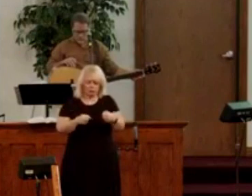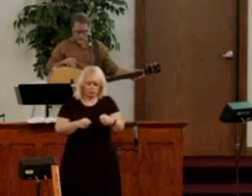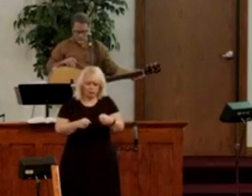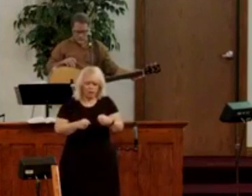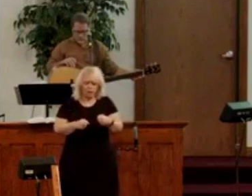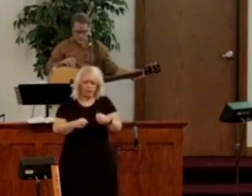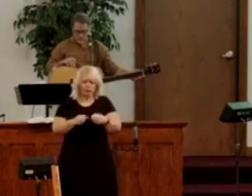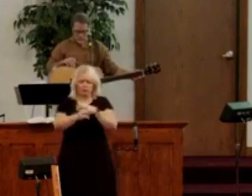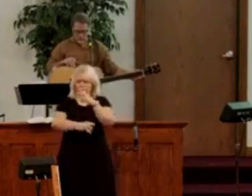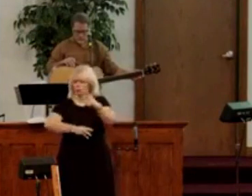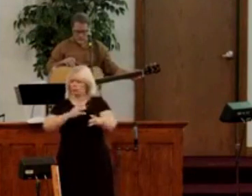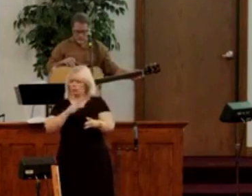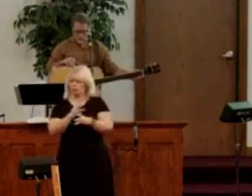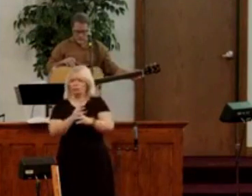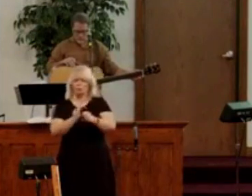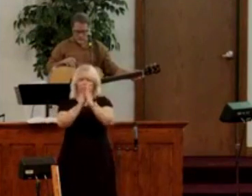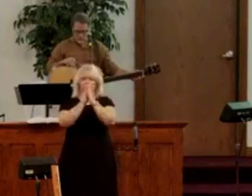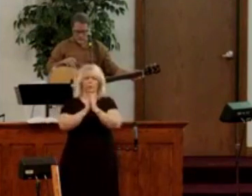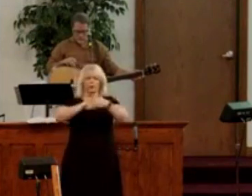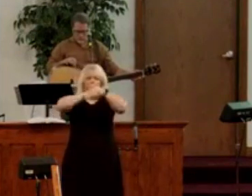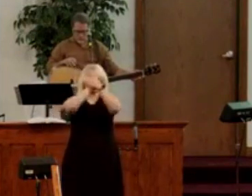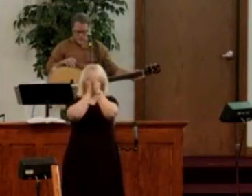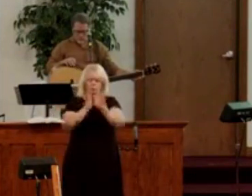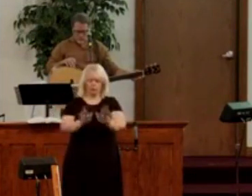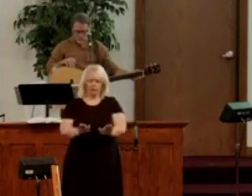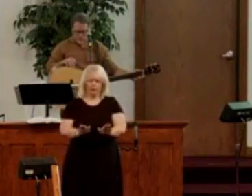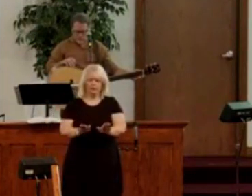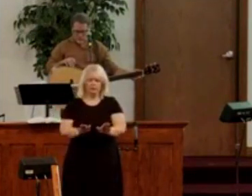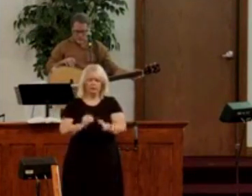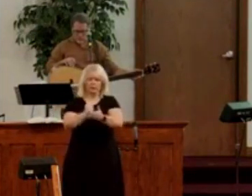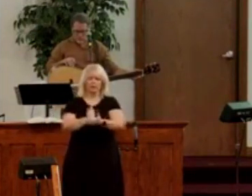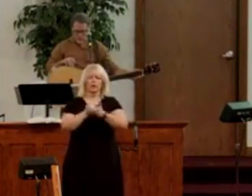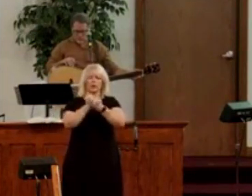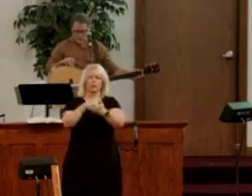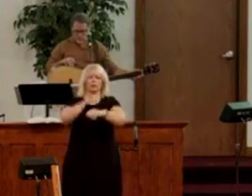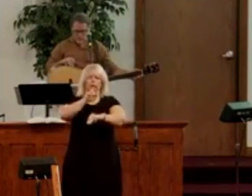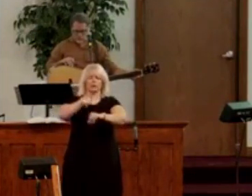damaged world, we pray for peace. We pray for help in our